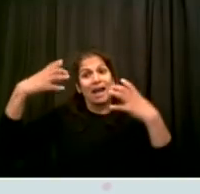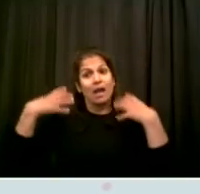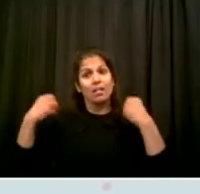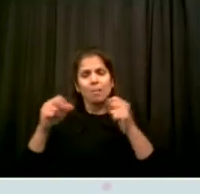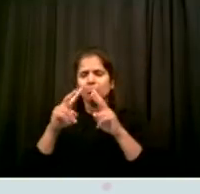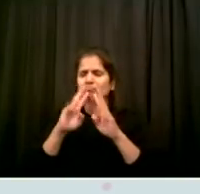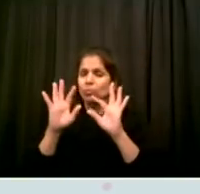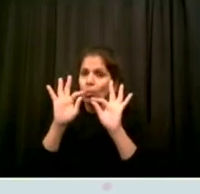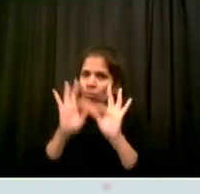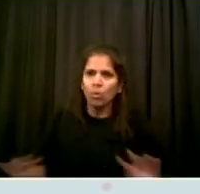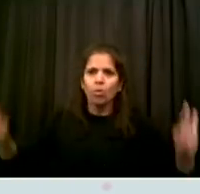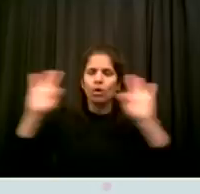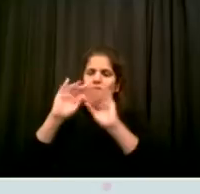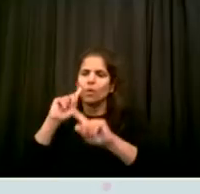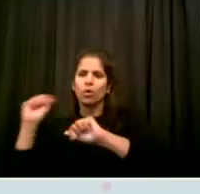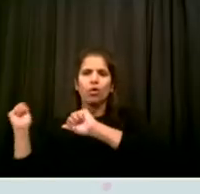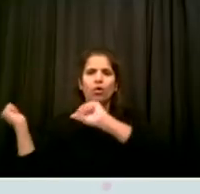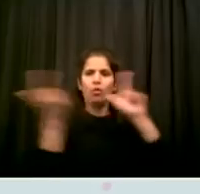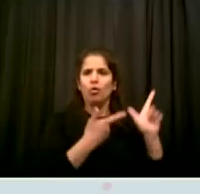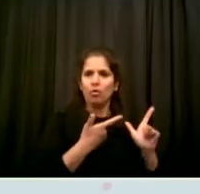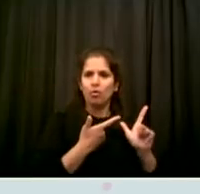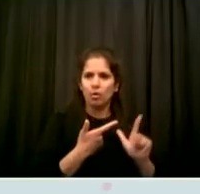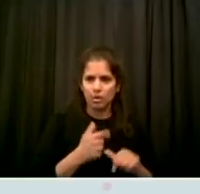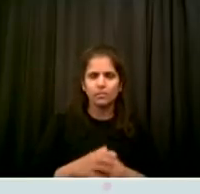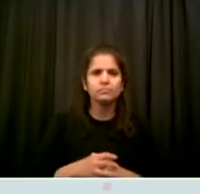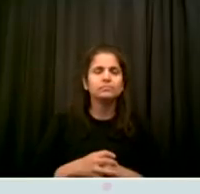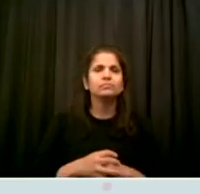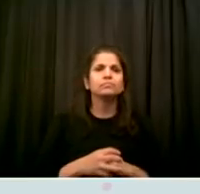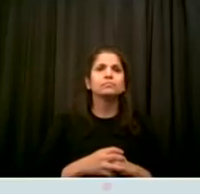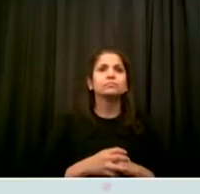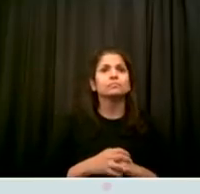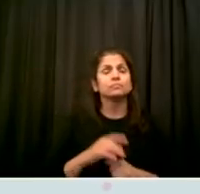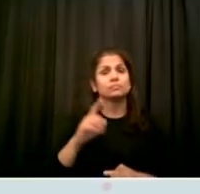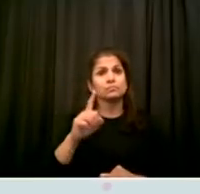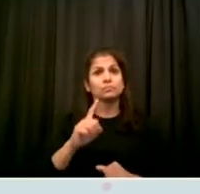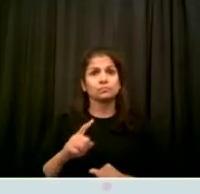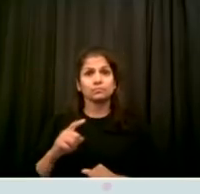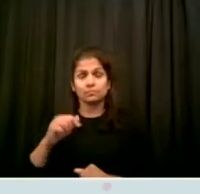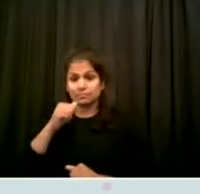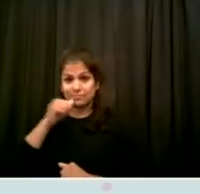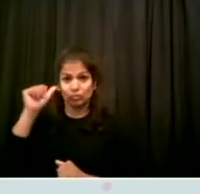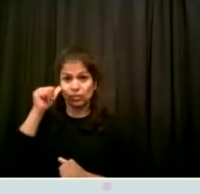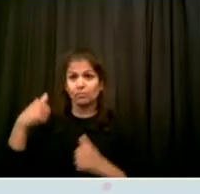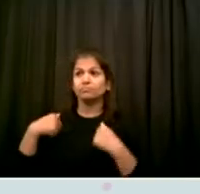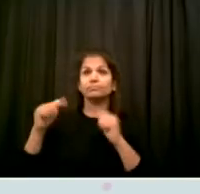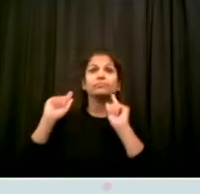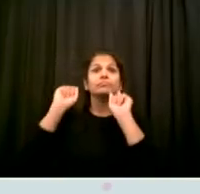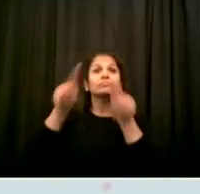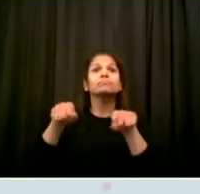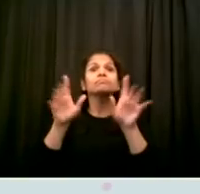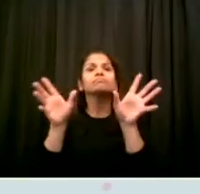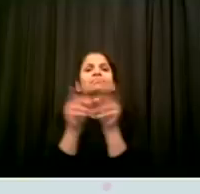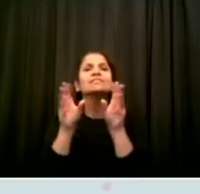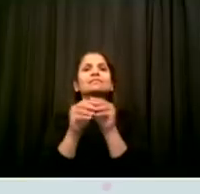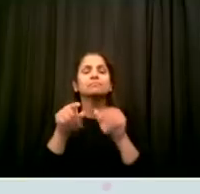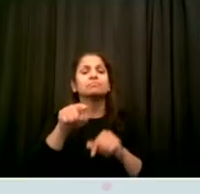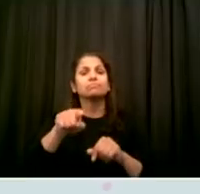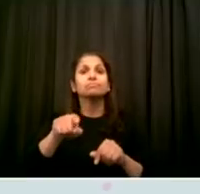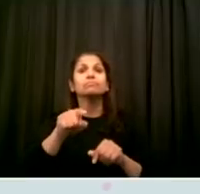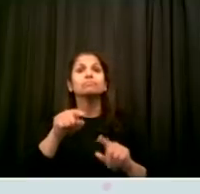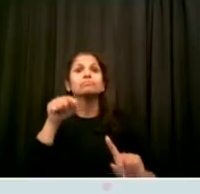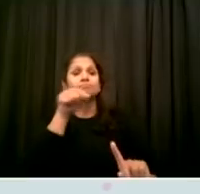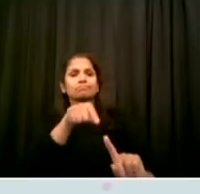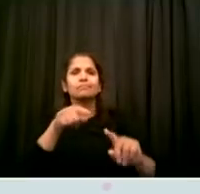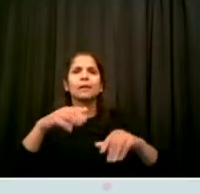Queensbridge houses with some wonderful leaders of our Cure Violence movement, community activists who have done